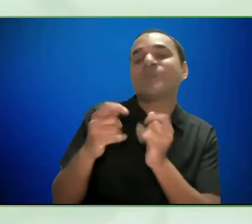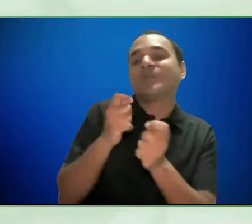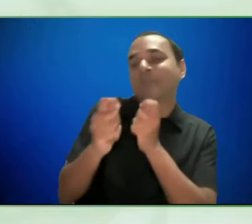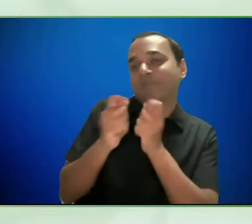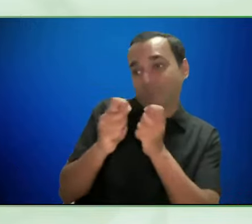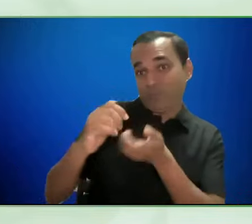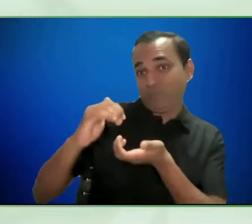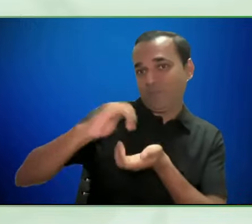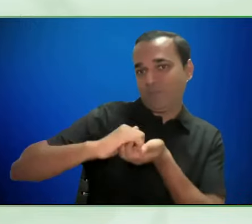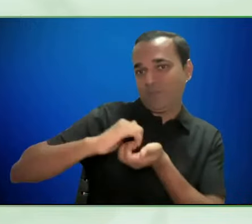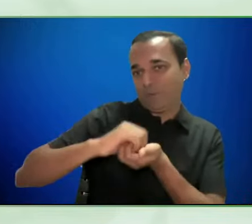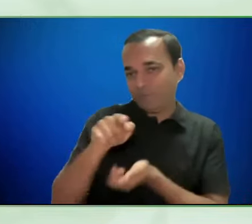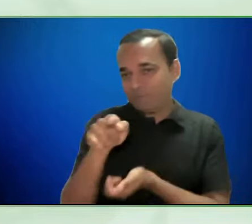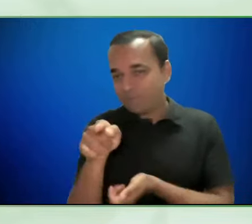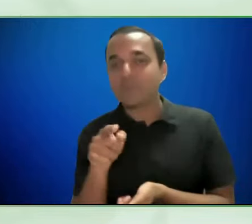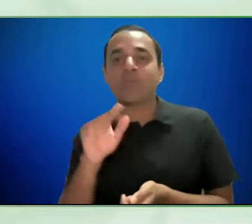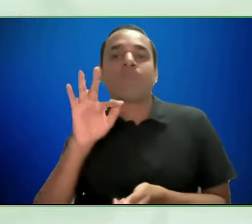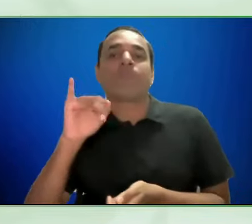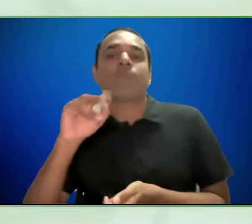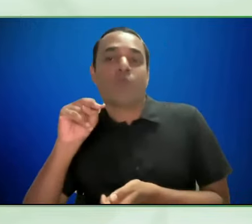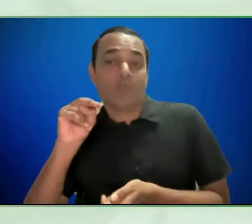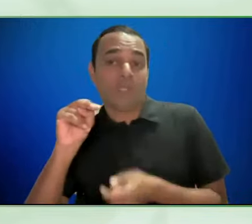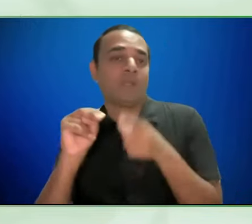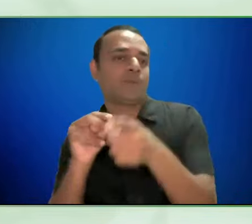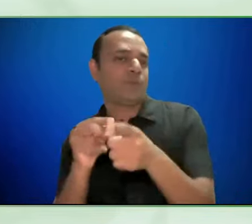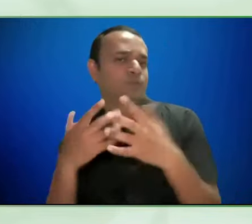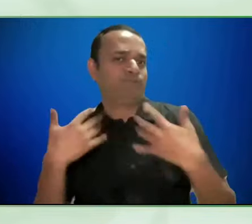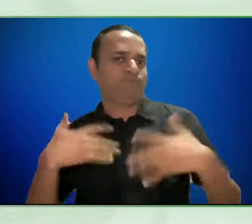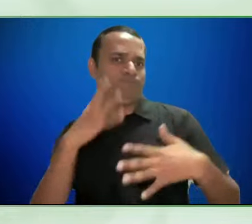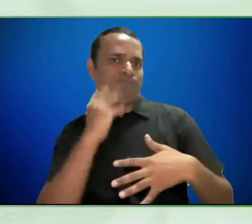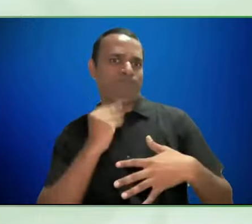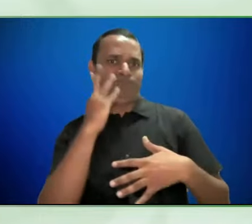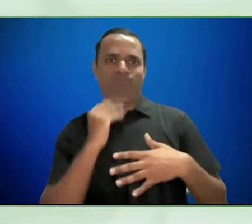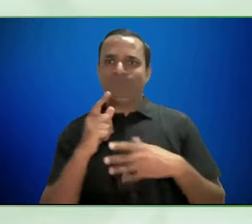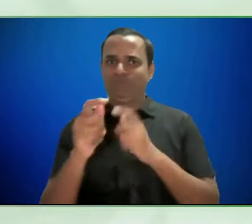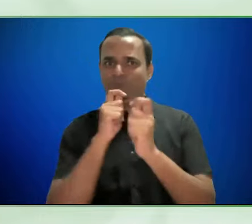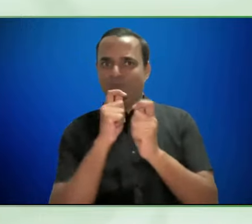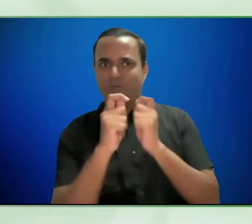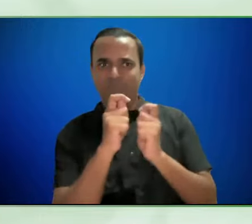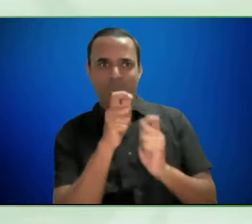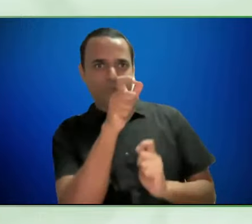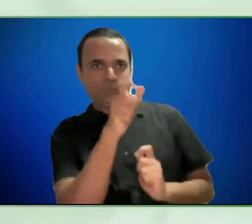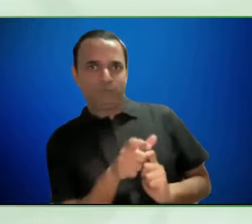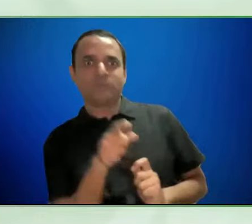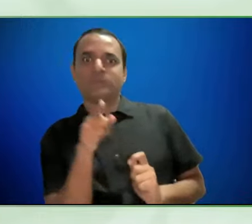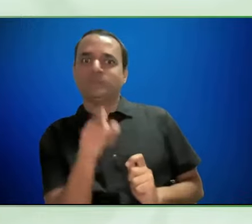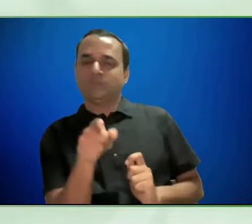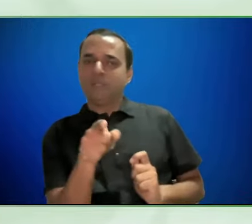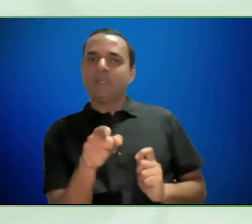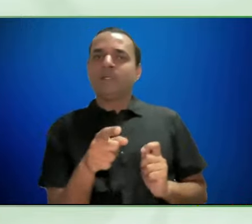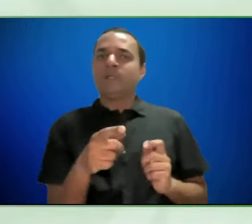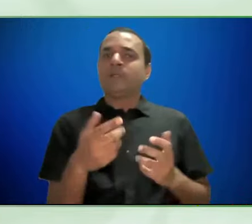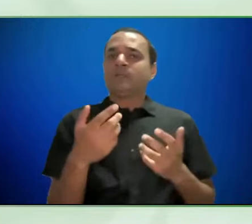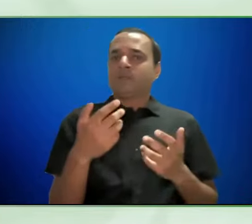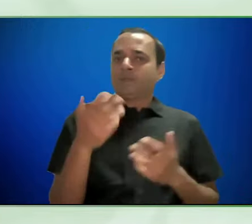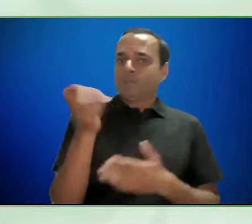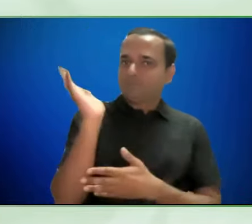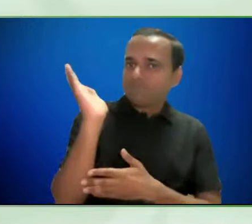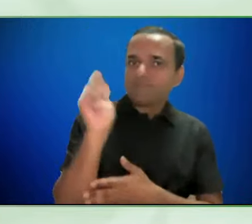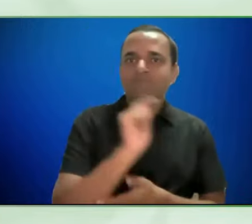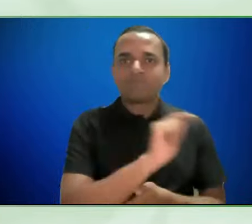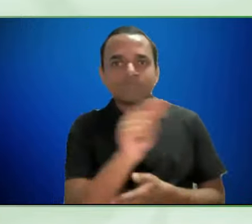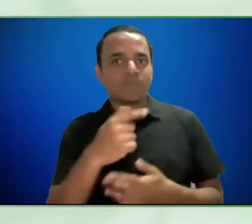well. And I hope you have a wonderful rest of the week. To everyone who is joining us from home,